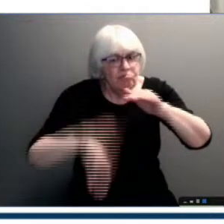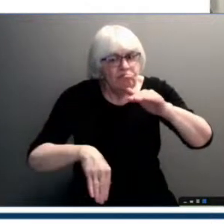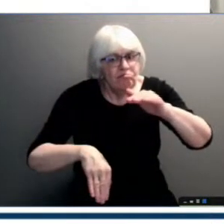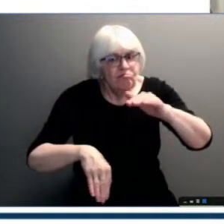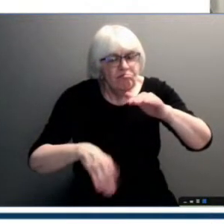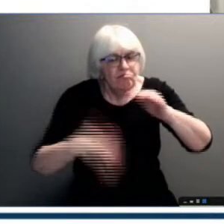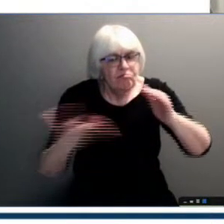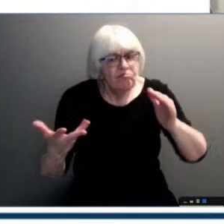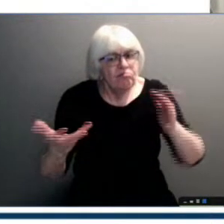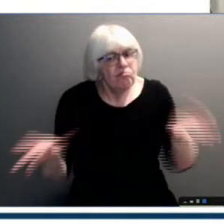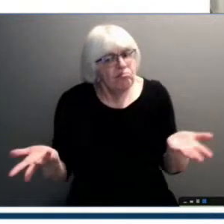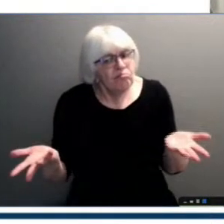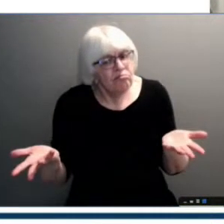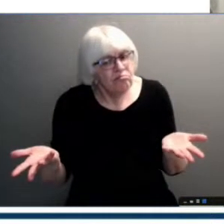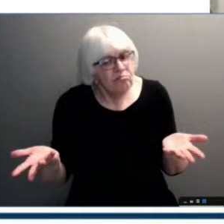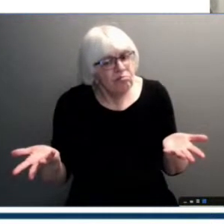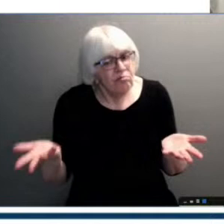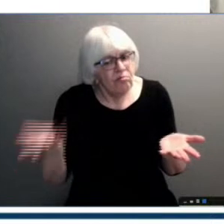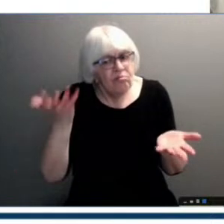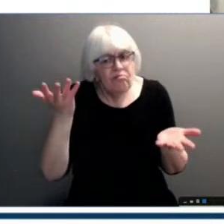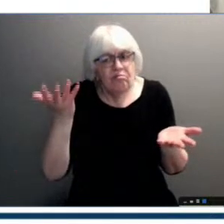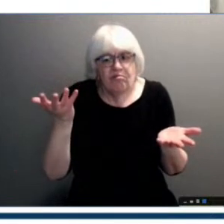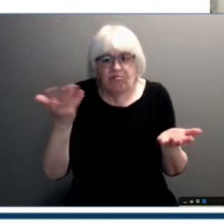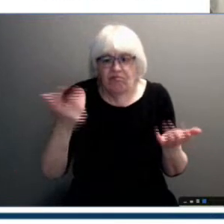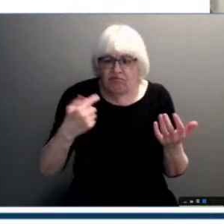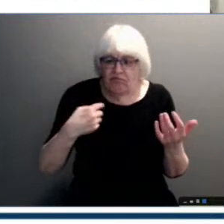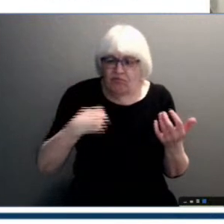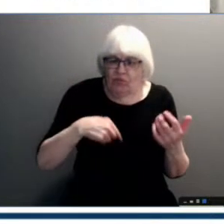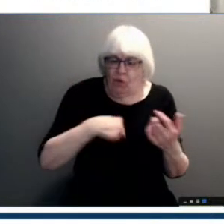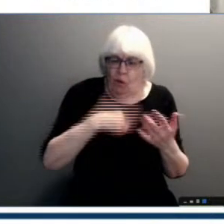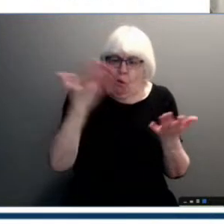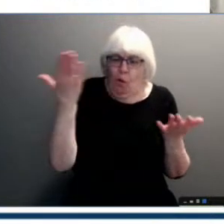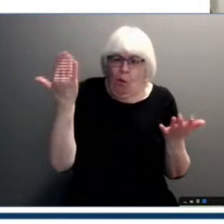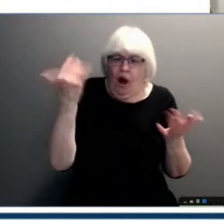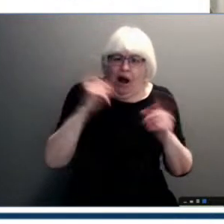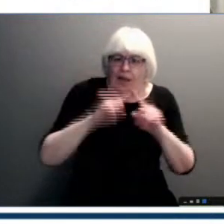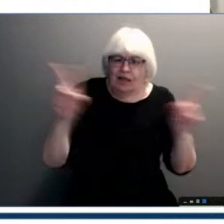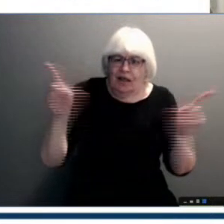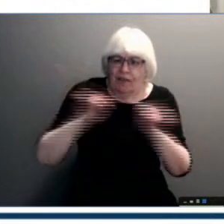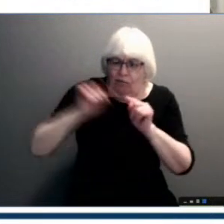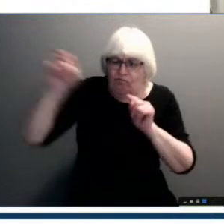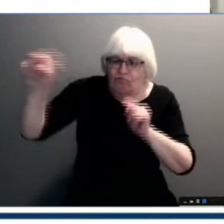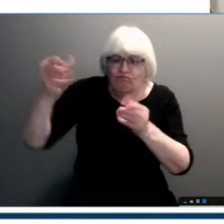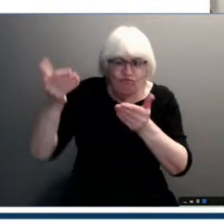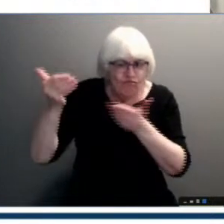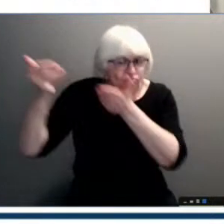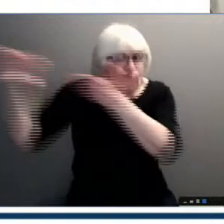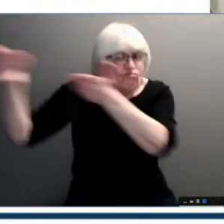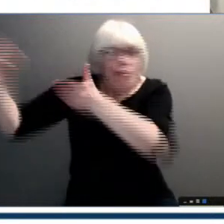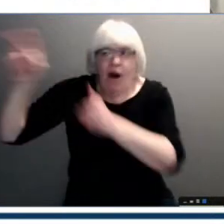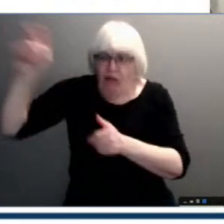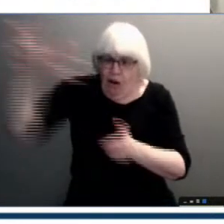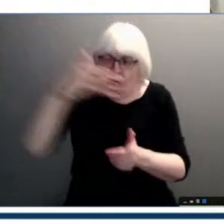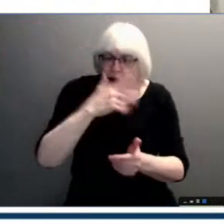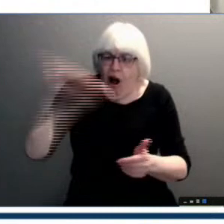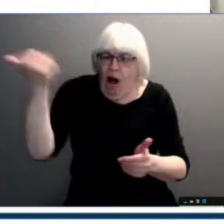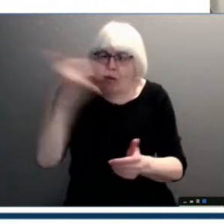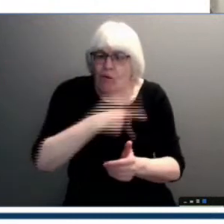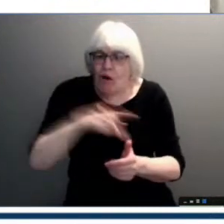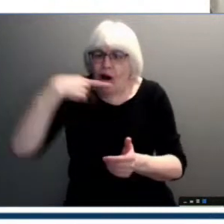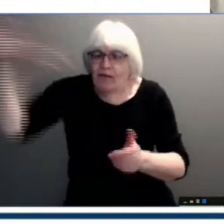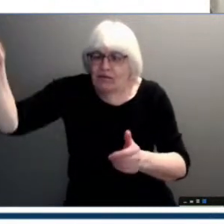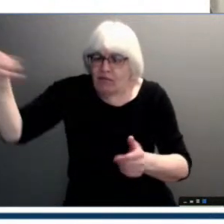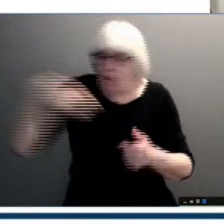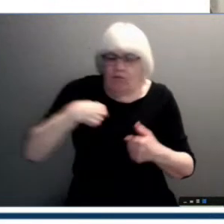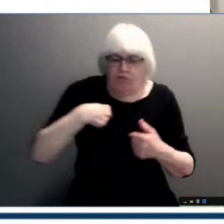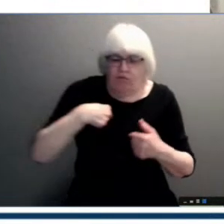explain why we're doing things the way we are and other provinces are doing things the way they are, given we seem